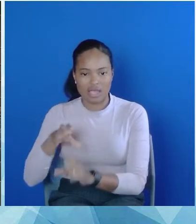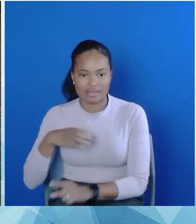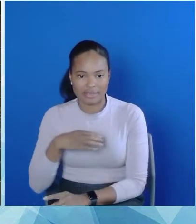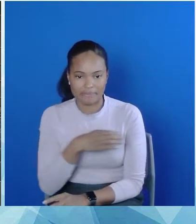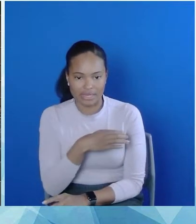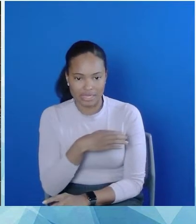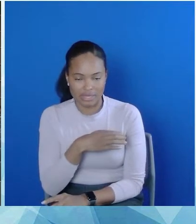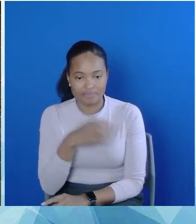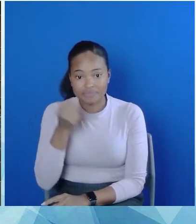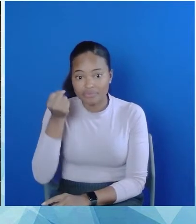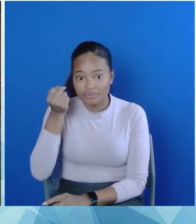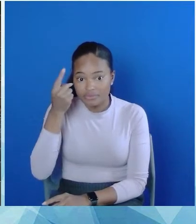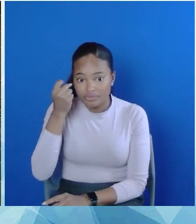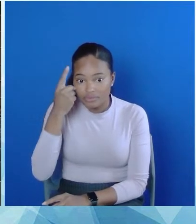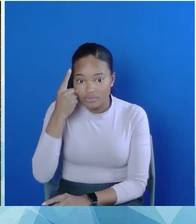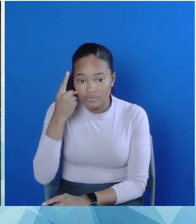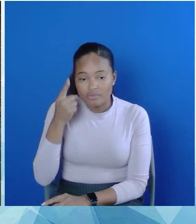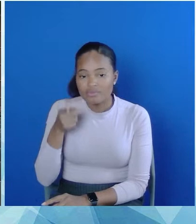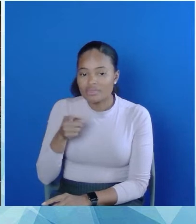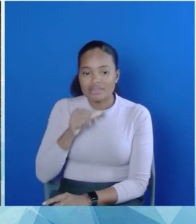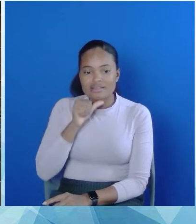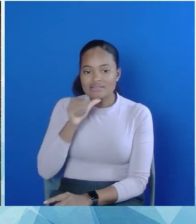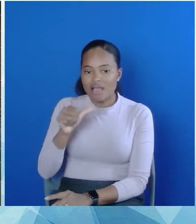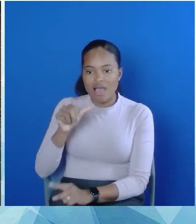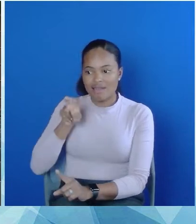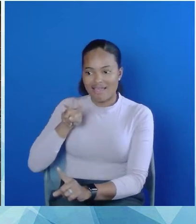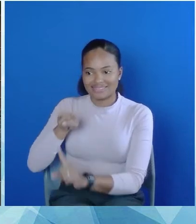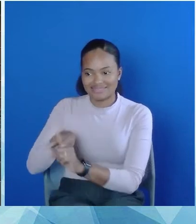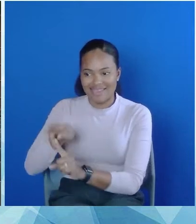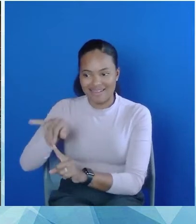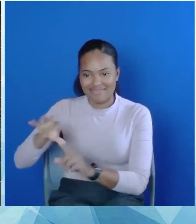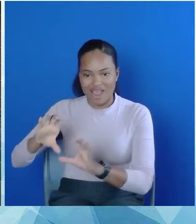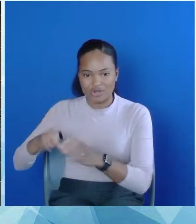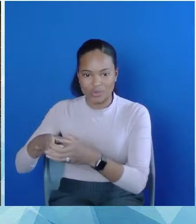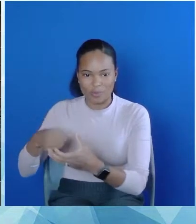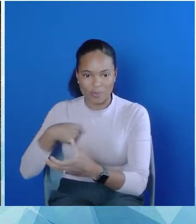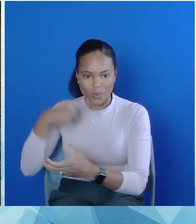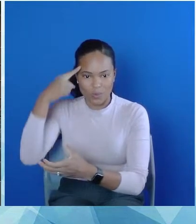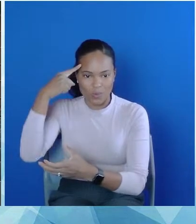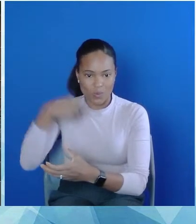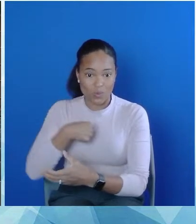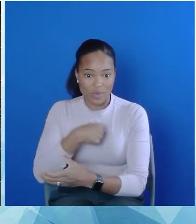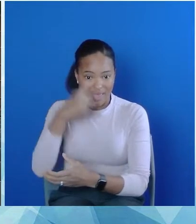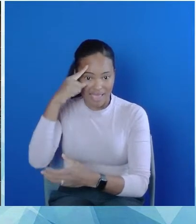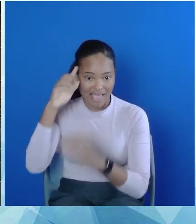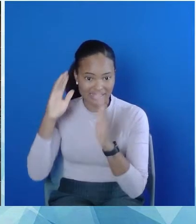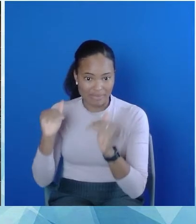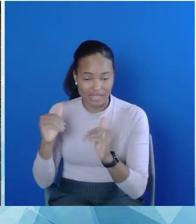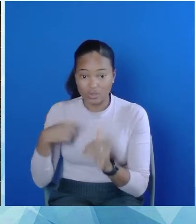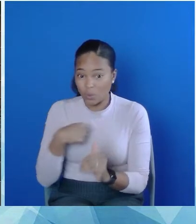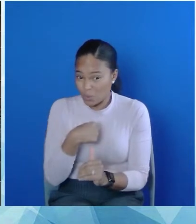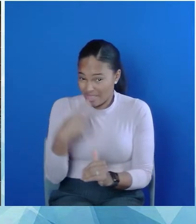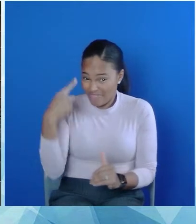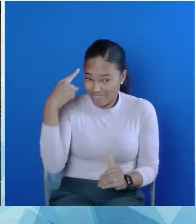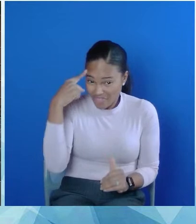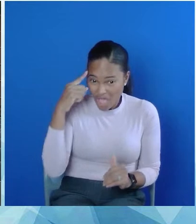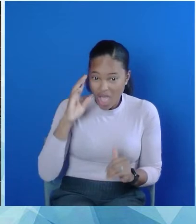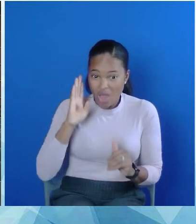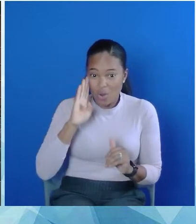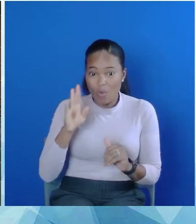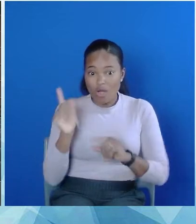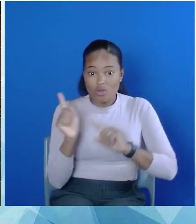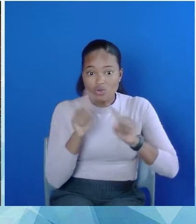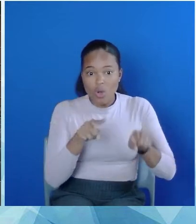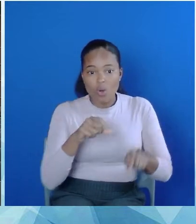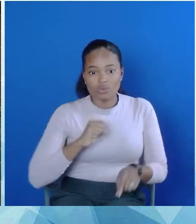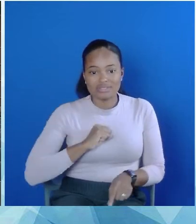However, it was not assigned where we expected it to go. We had anticipated that it was going to go to the Senate